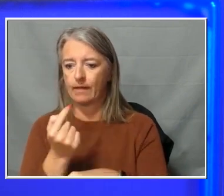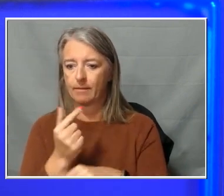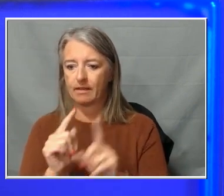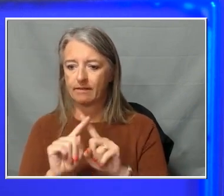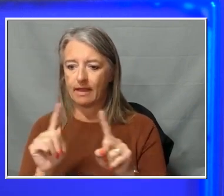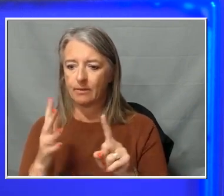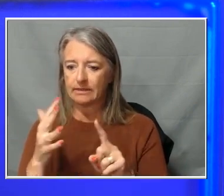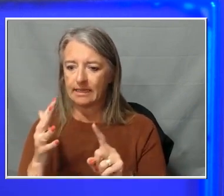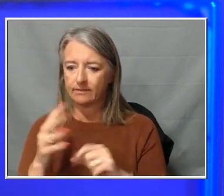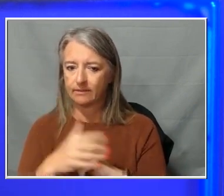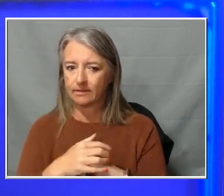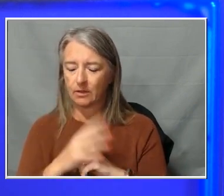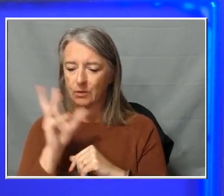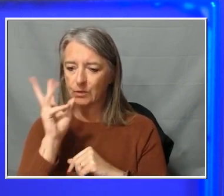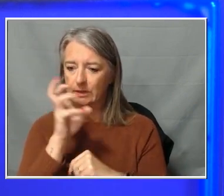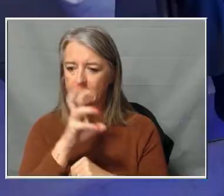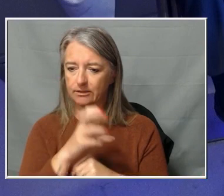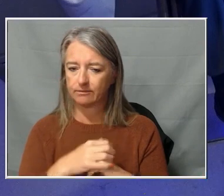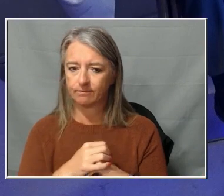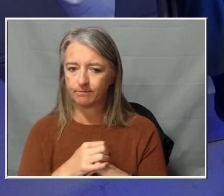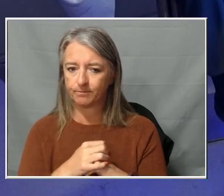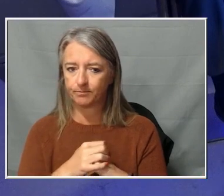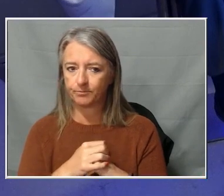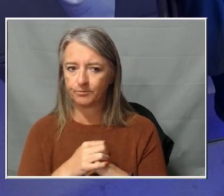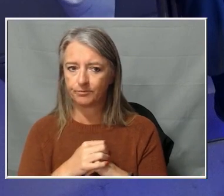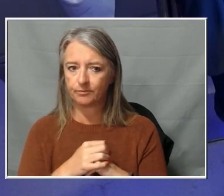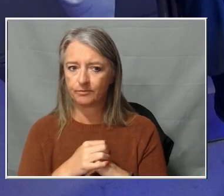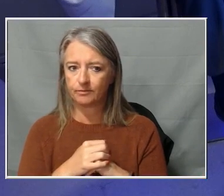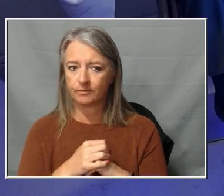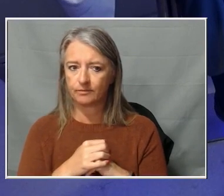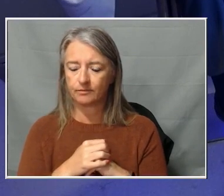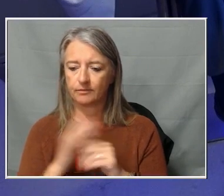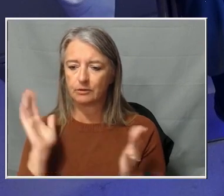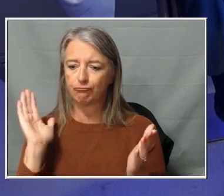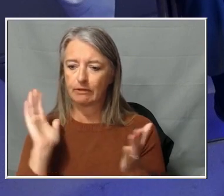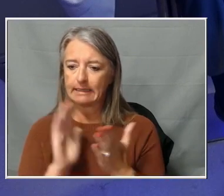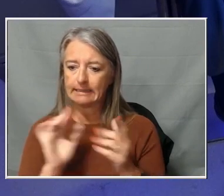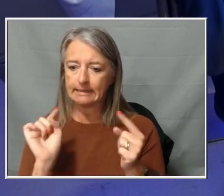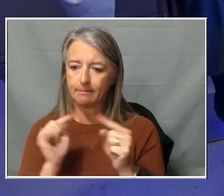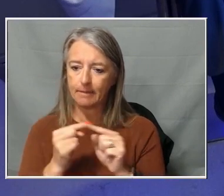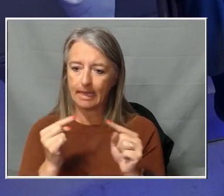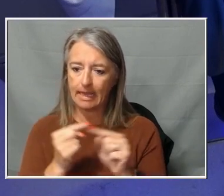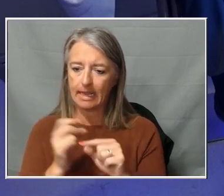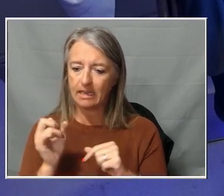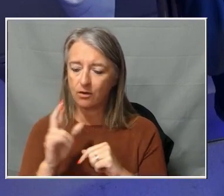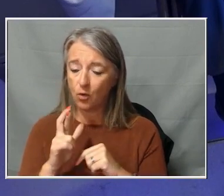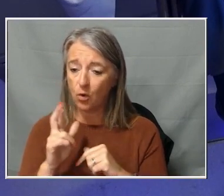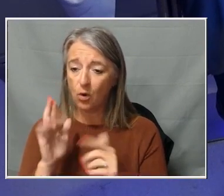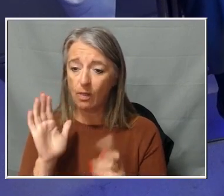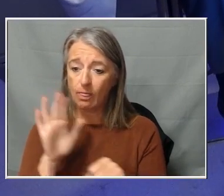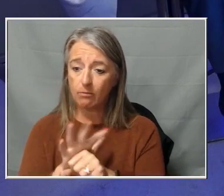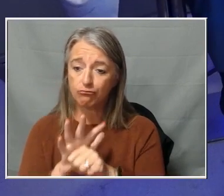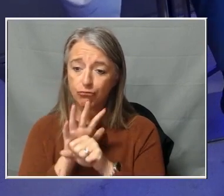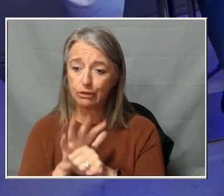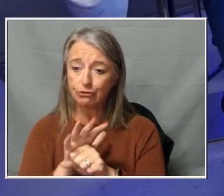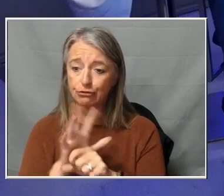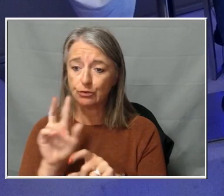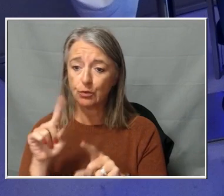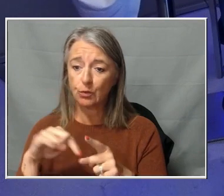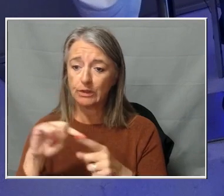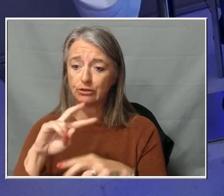of weird. So was But- it relieving the pain or releasing off of that pressure, Dr. Shamoon? Is